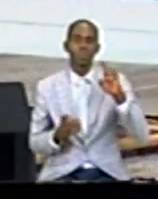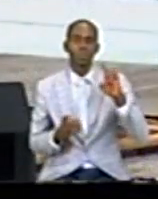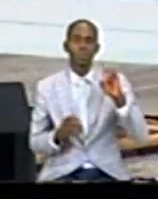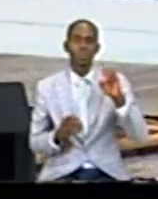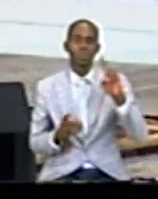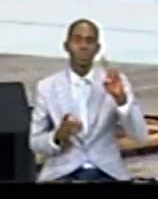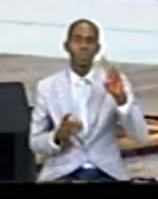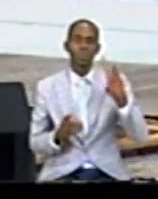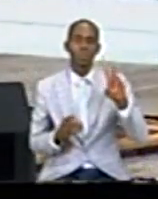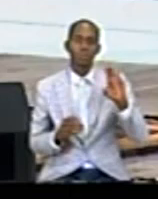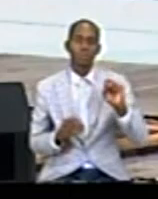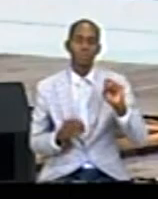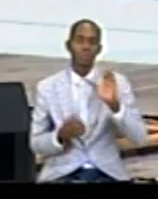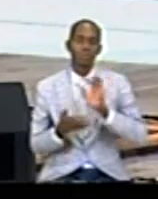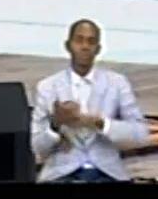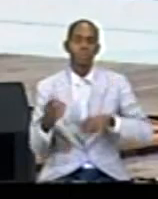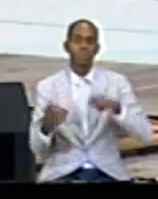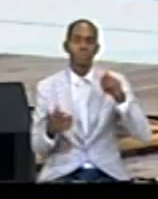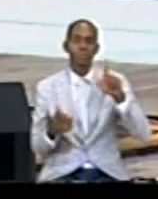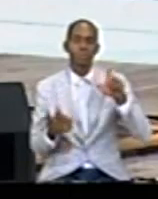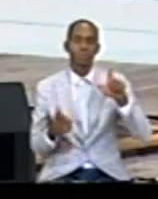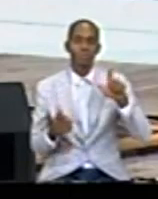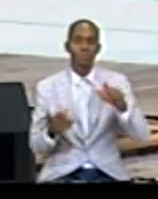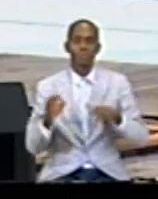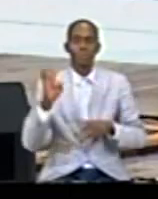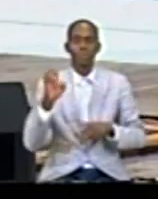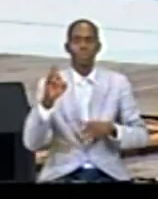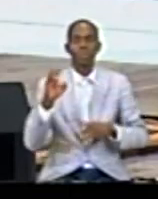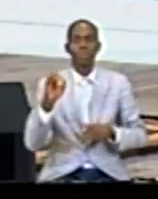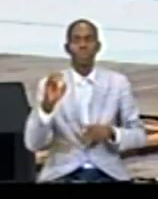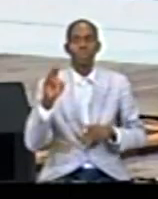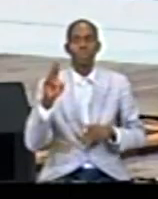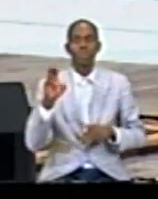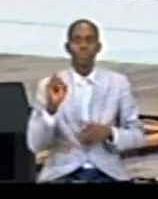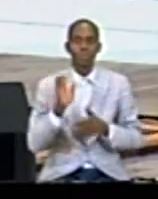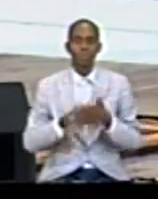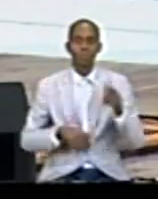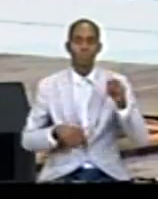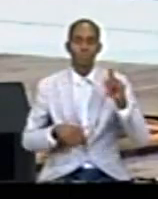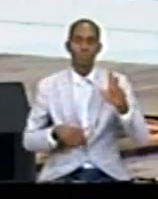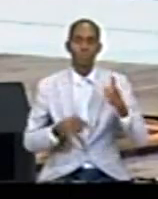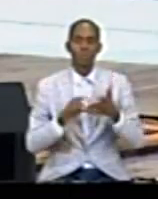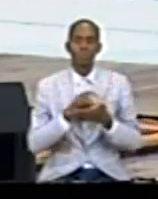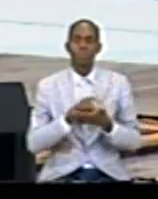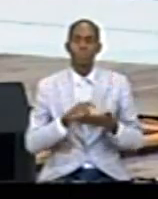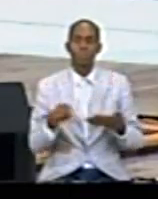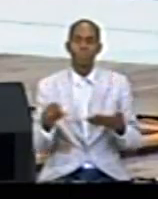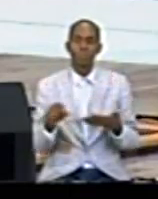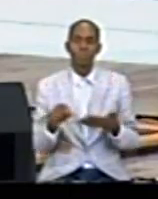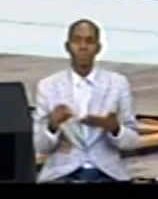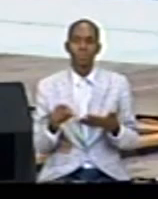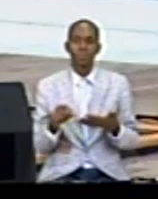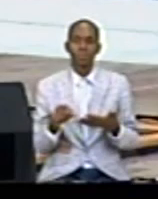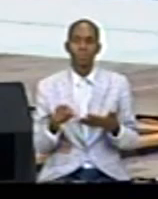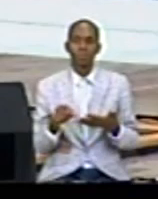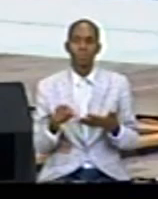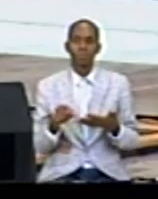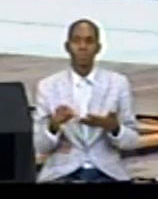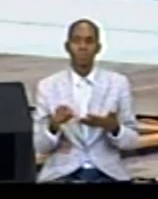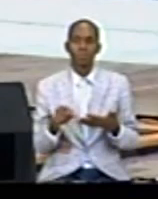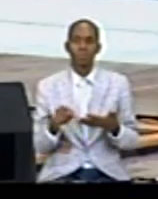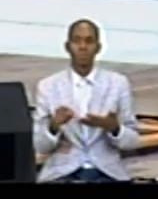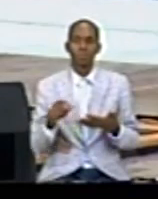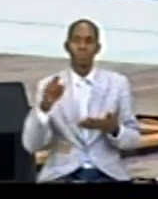23. Exodus chapter 23. And I'm reading here from verse